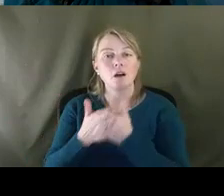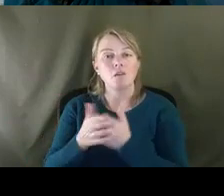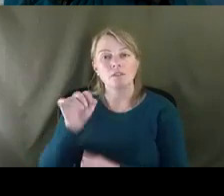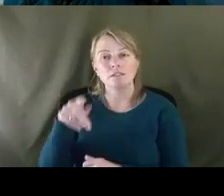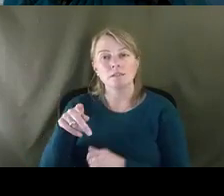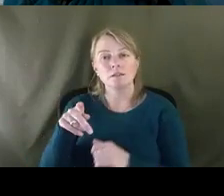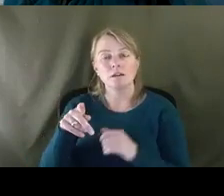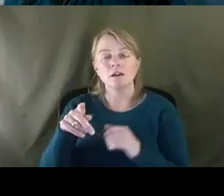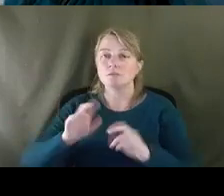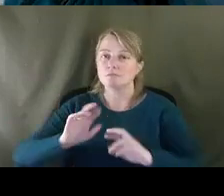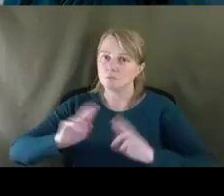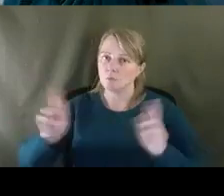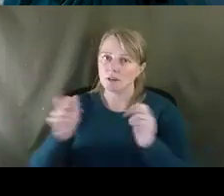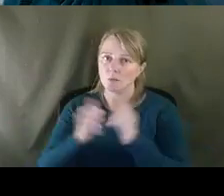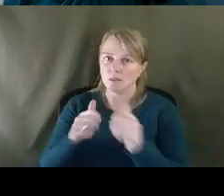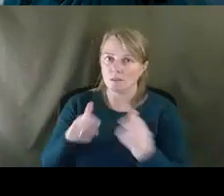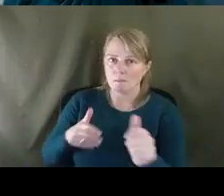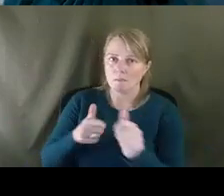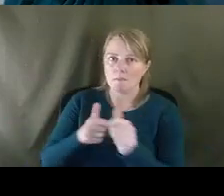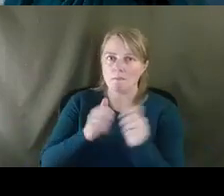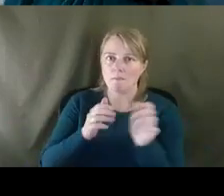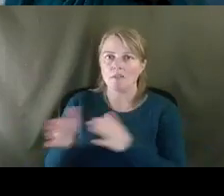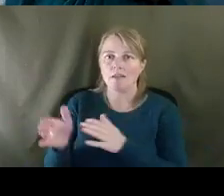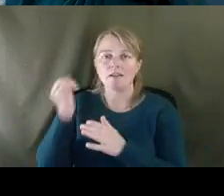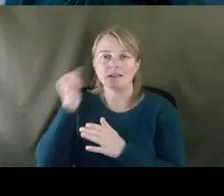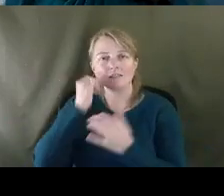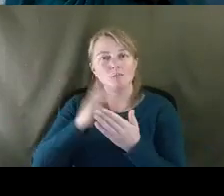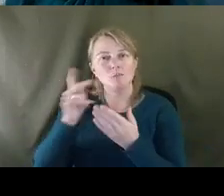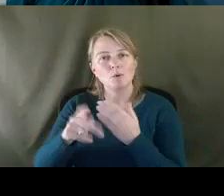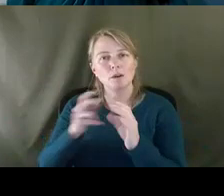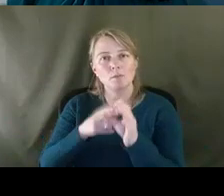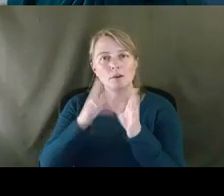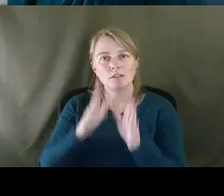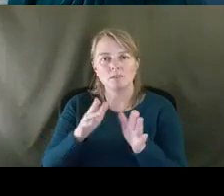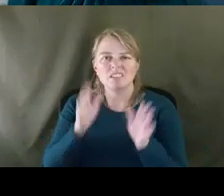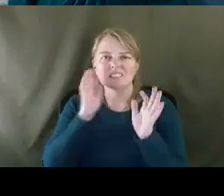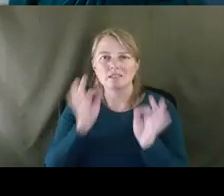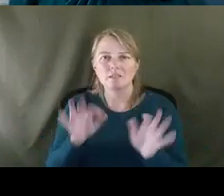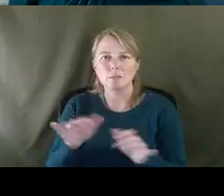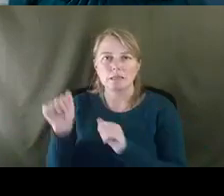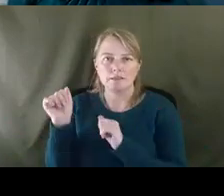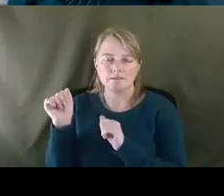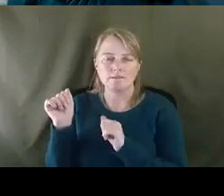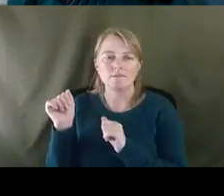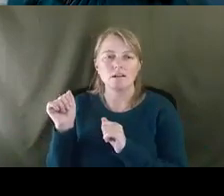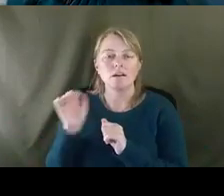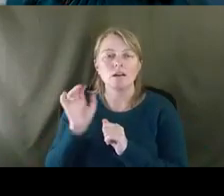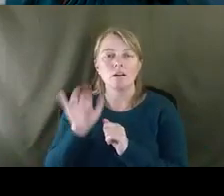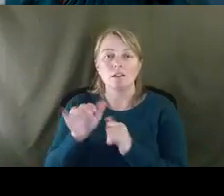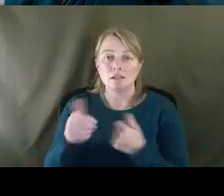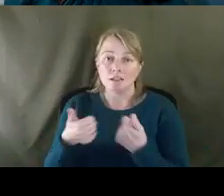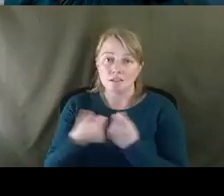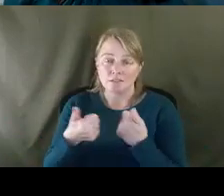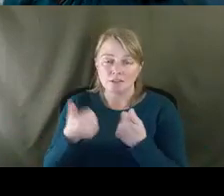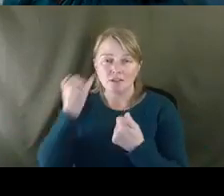with a contingency plan if one of your program's participants leaves. This is especially difficult